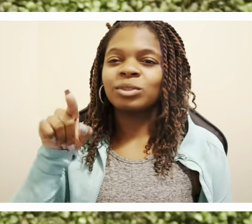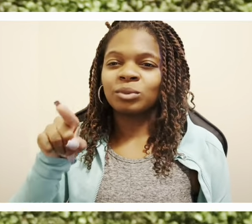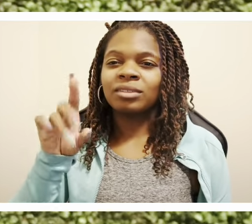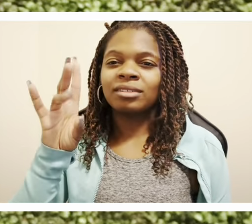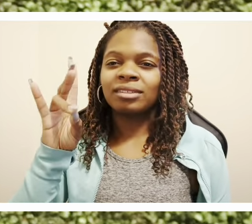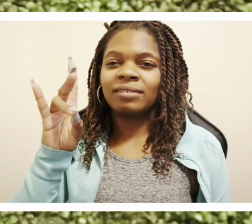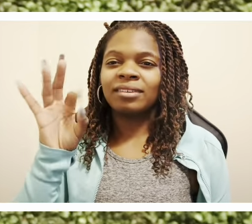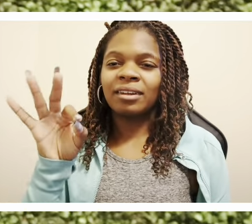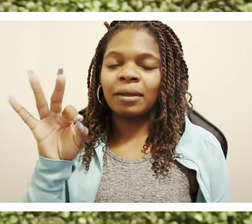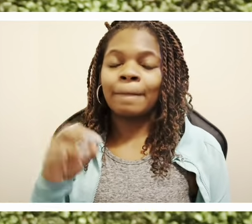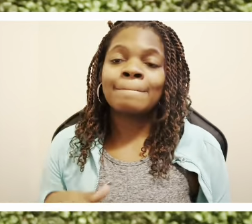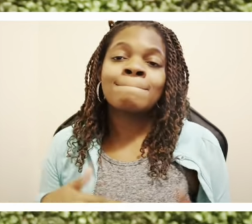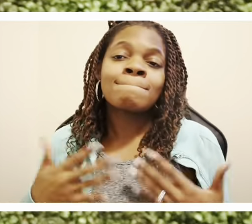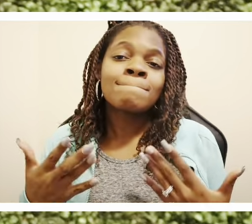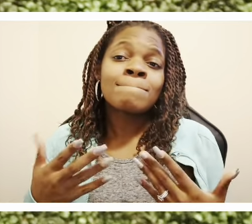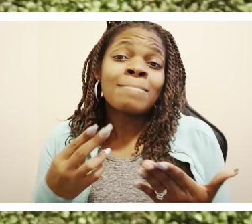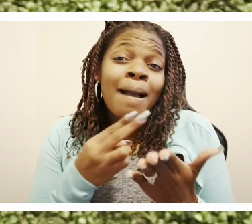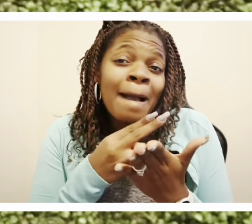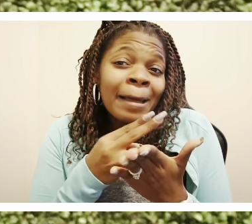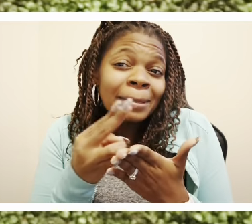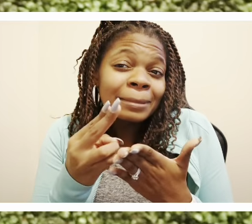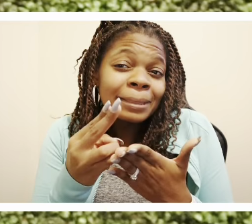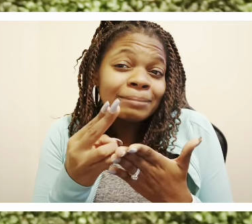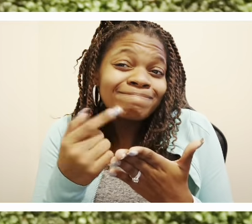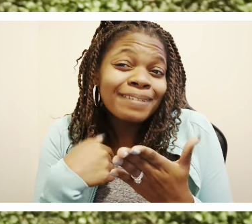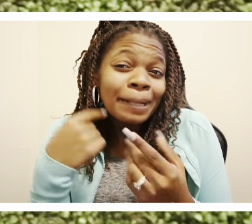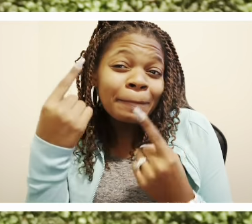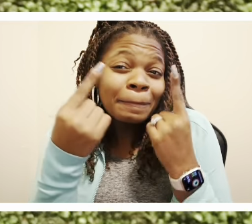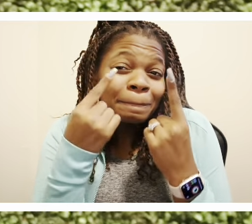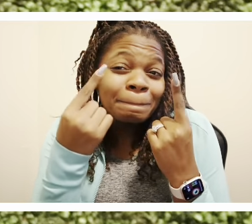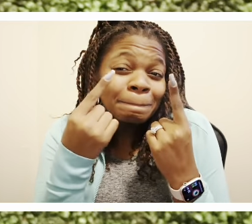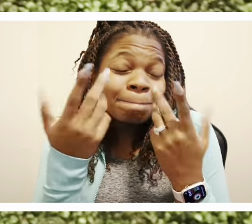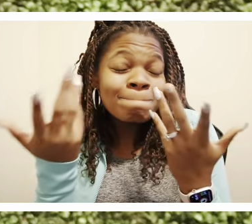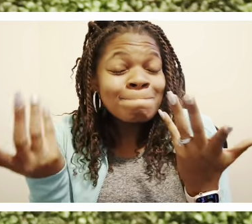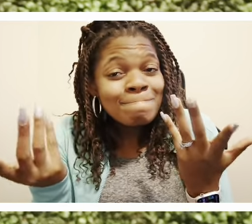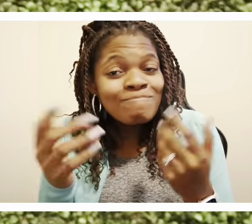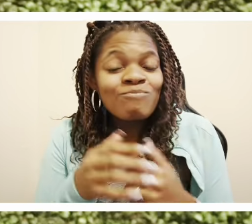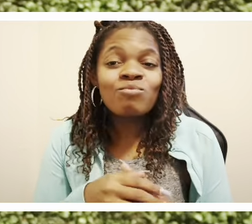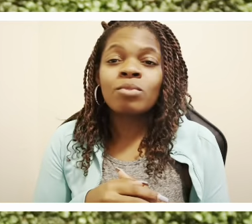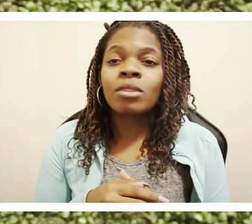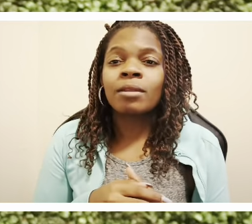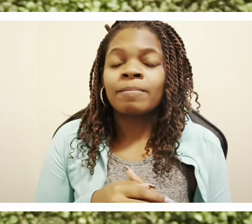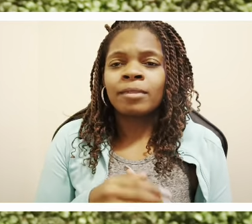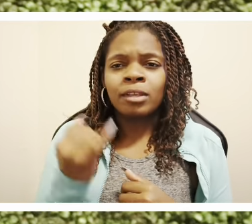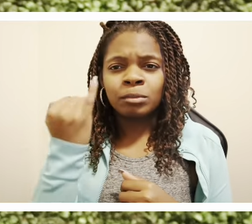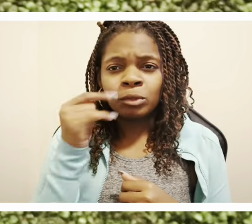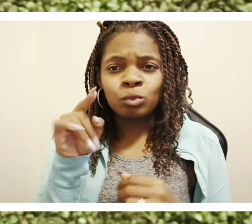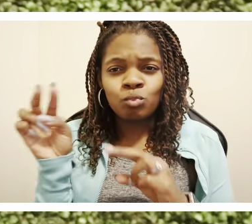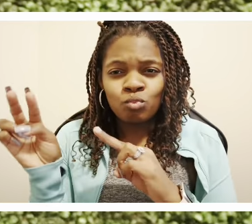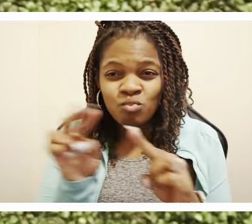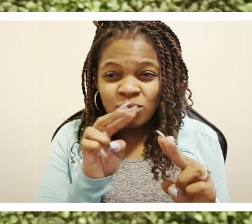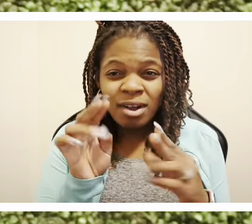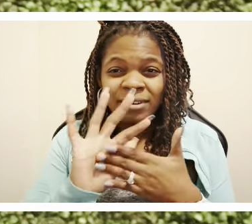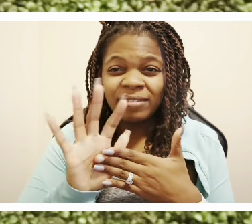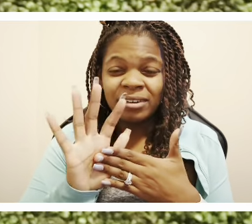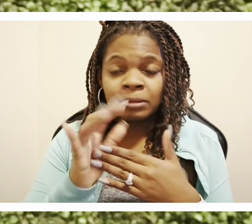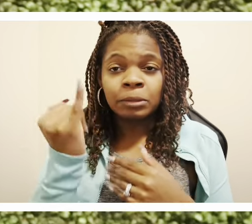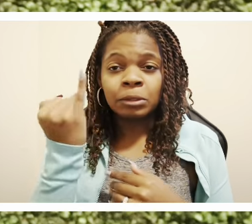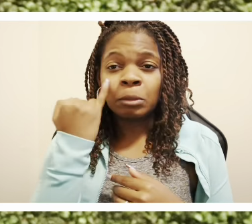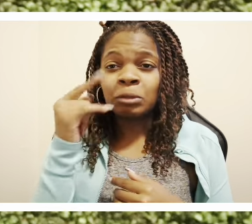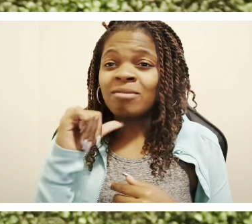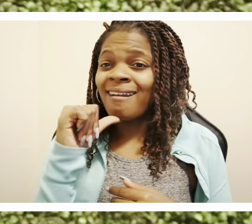$179. So here's my honest opinion, y'all. If you're watching this video and